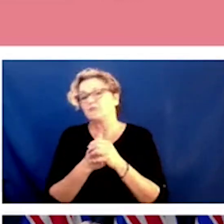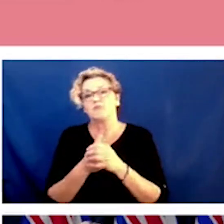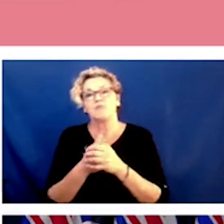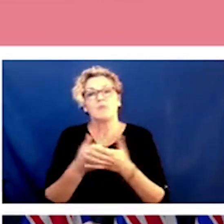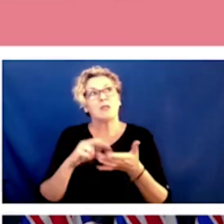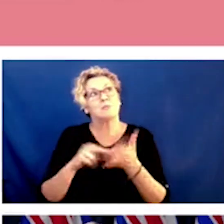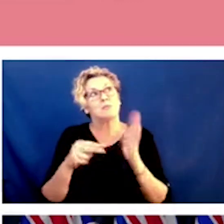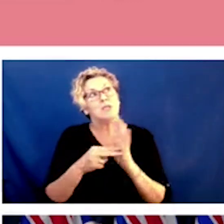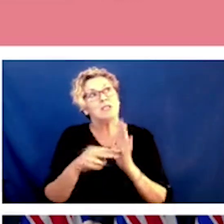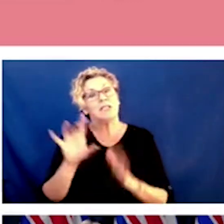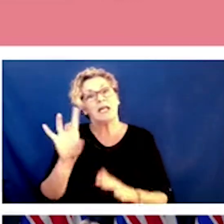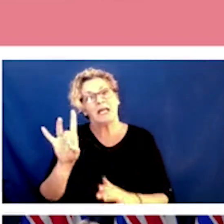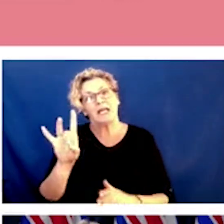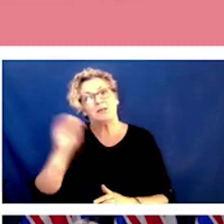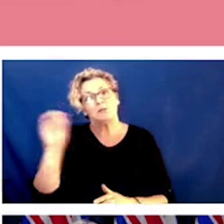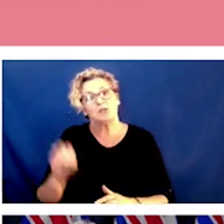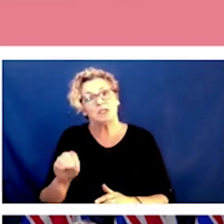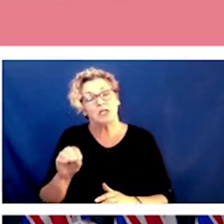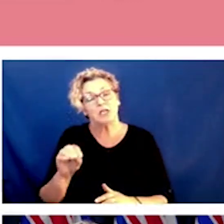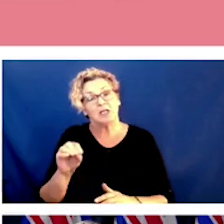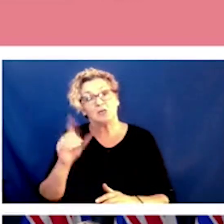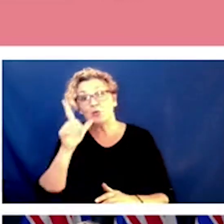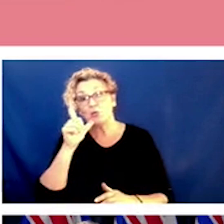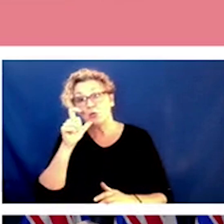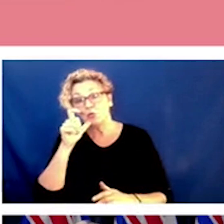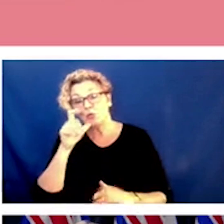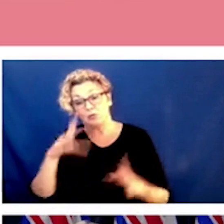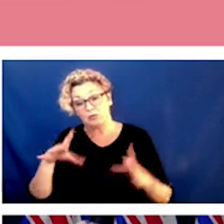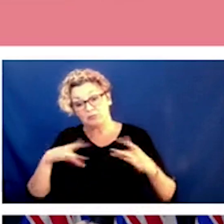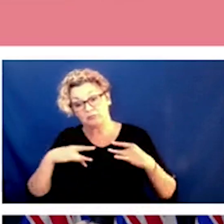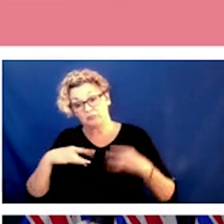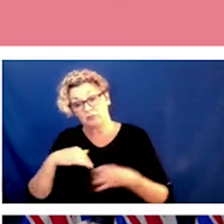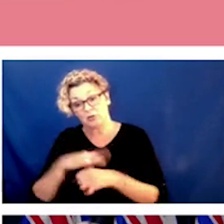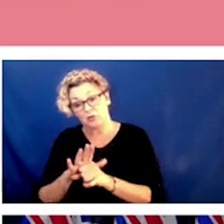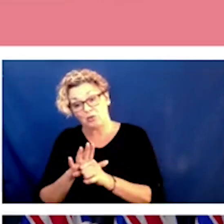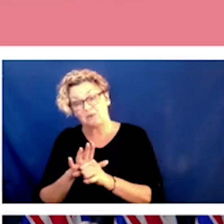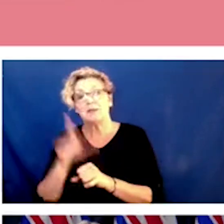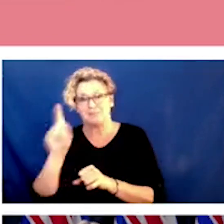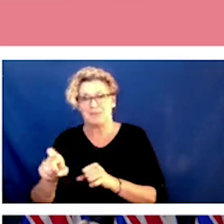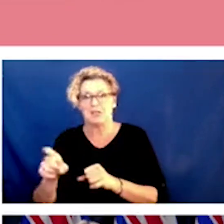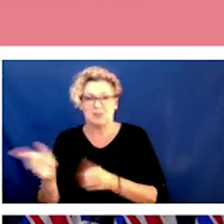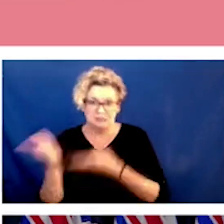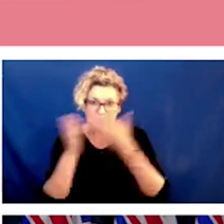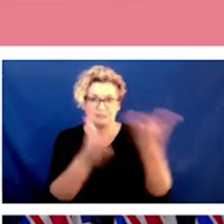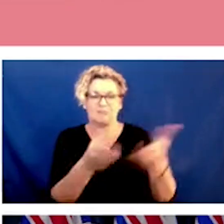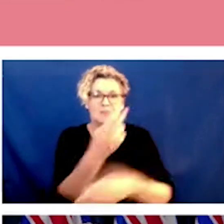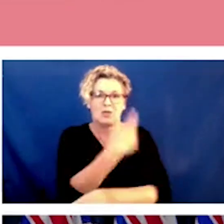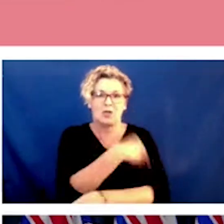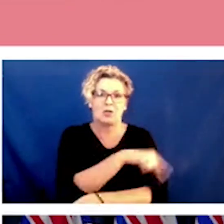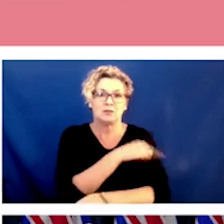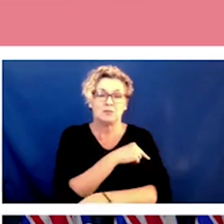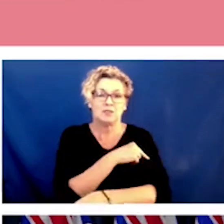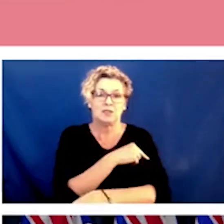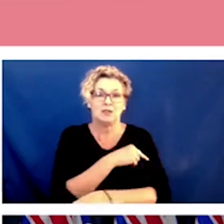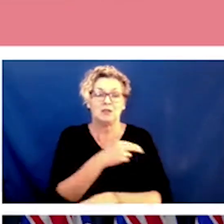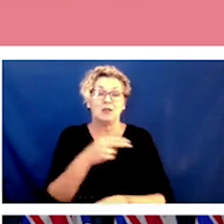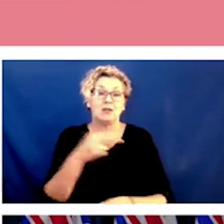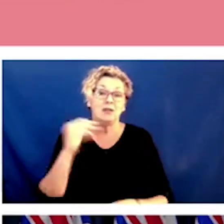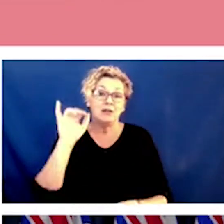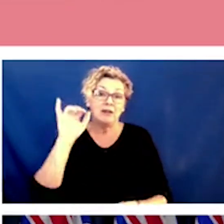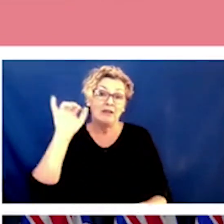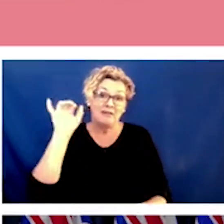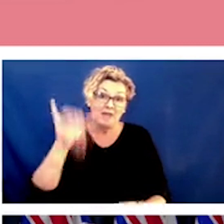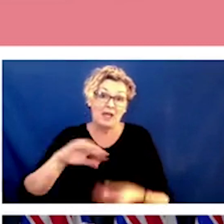identified, and as we have seen throughout this, about half of them have been female.